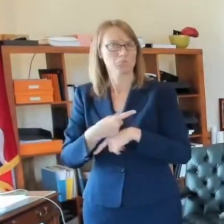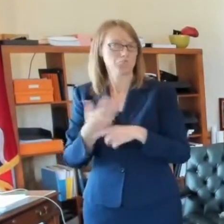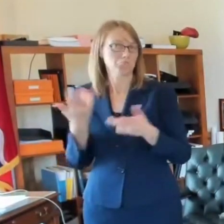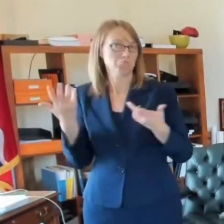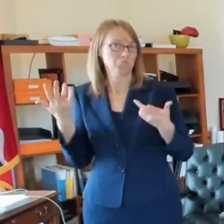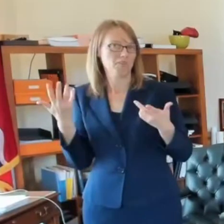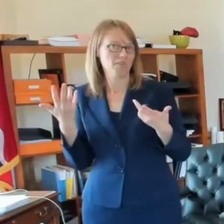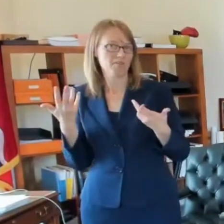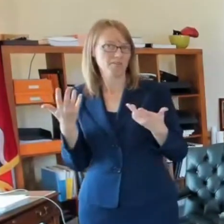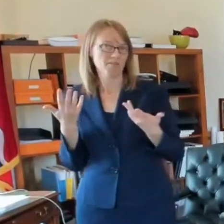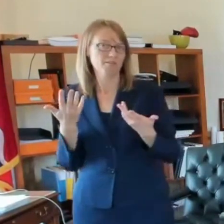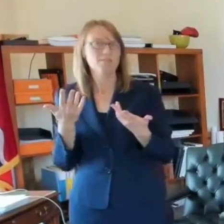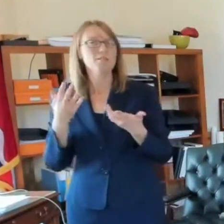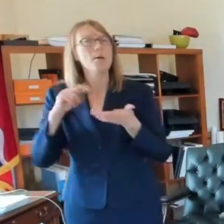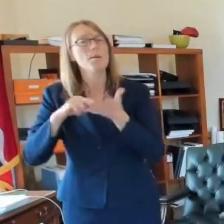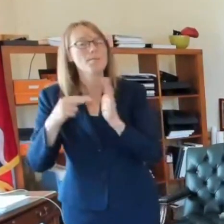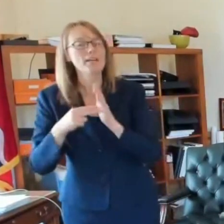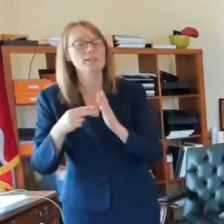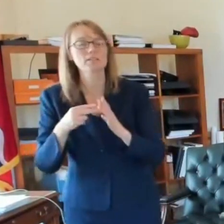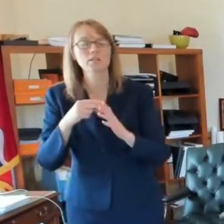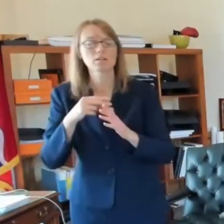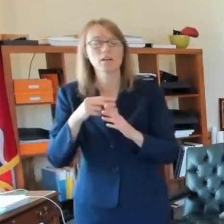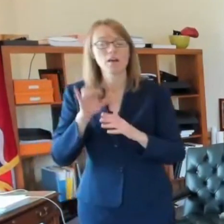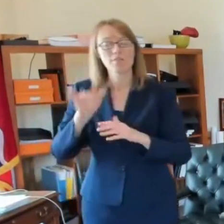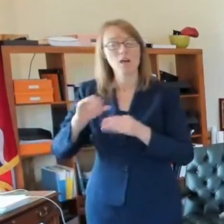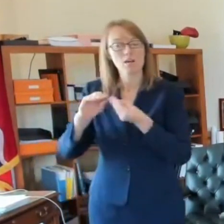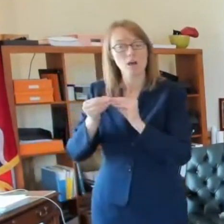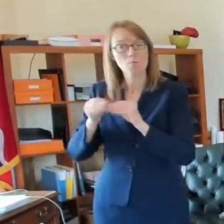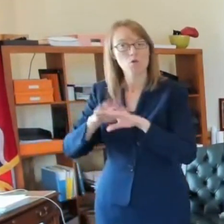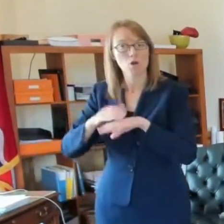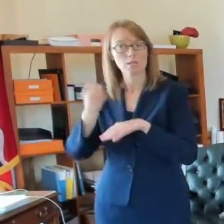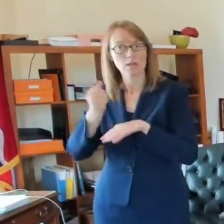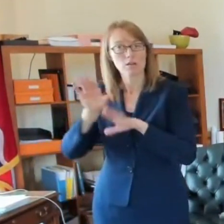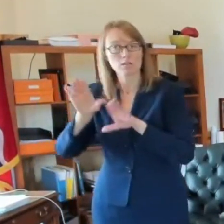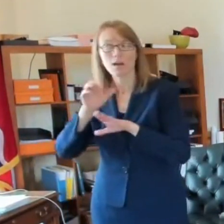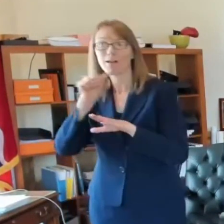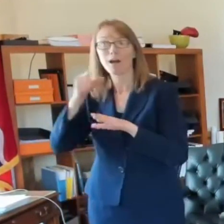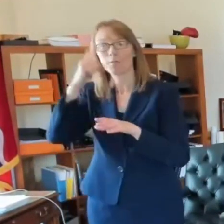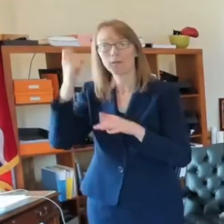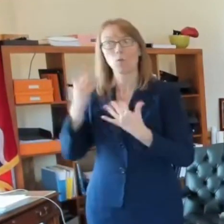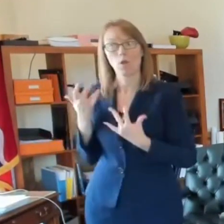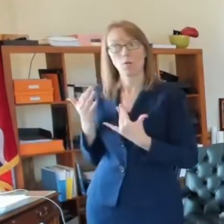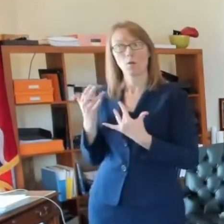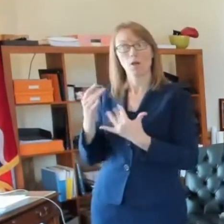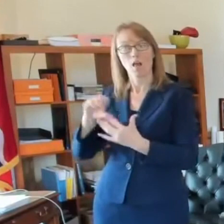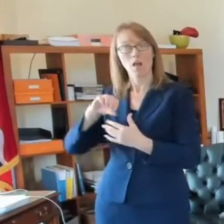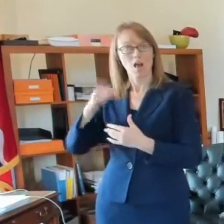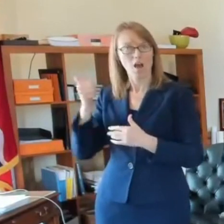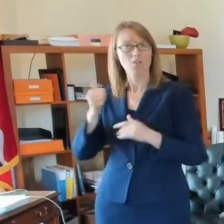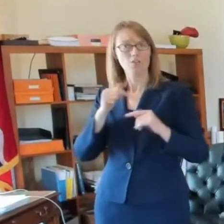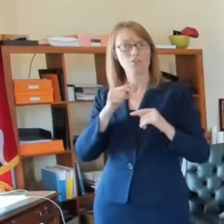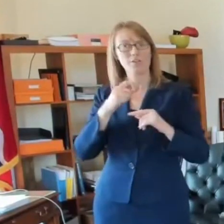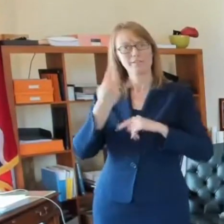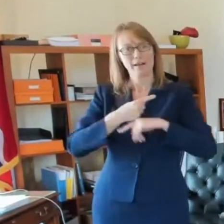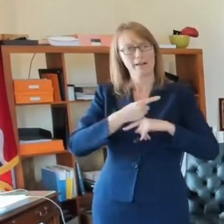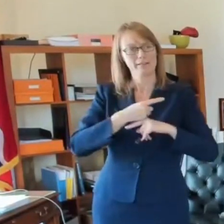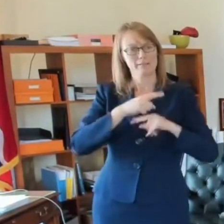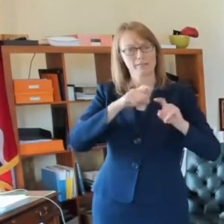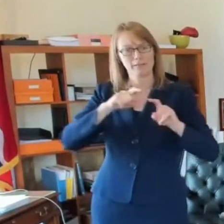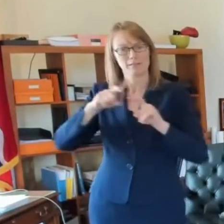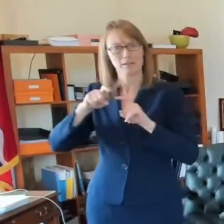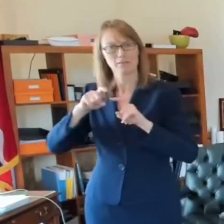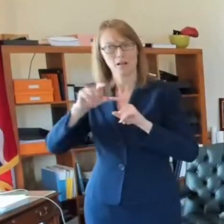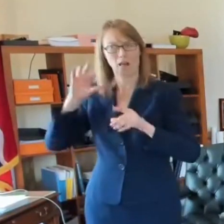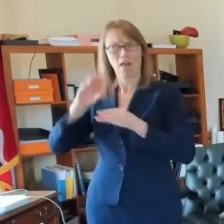always something worth looking at. I will also say, continue to say that when we look at the data for the